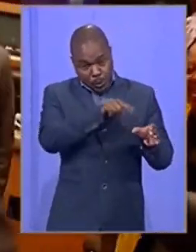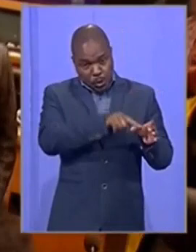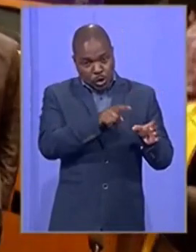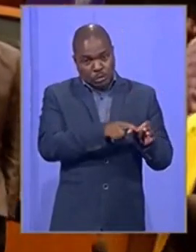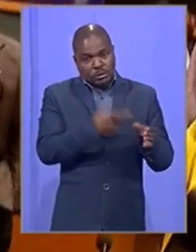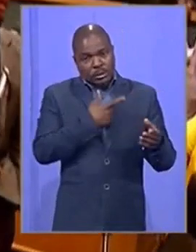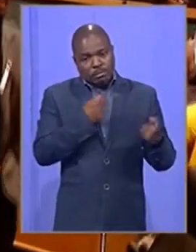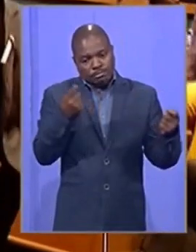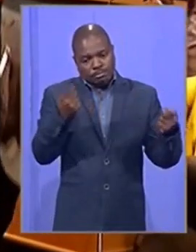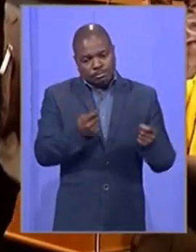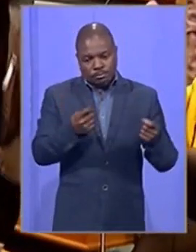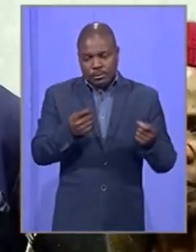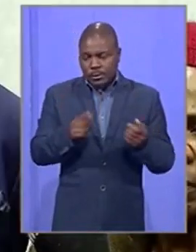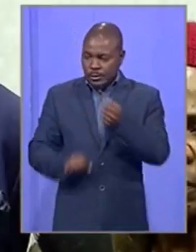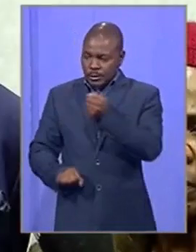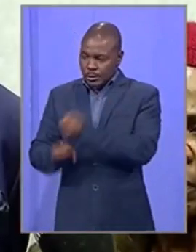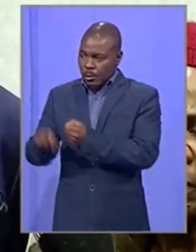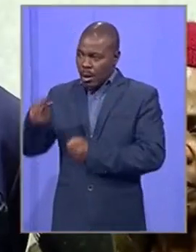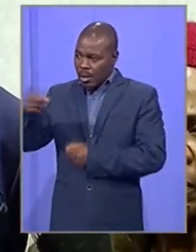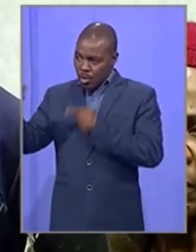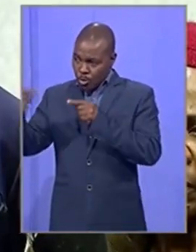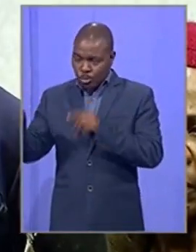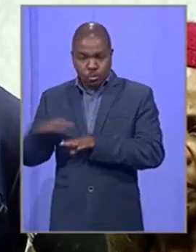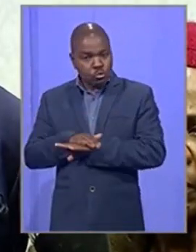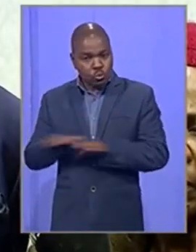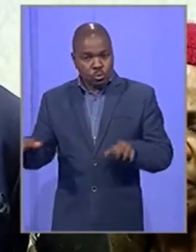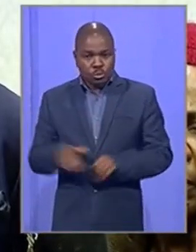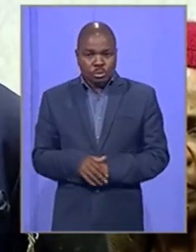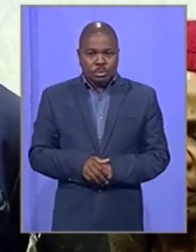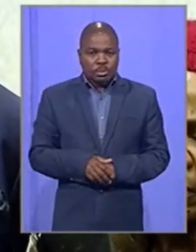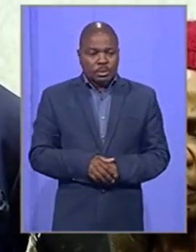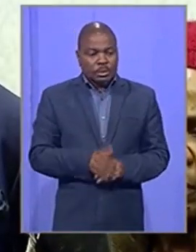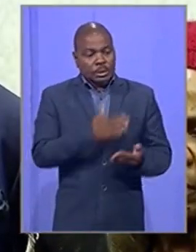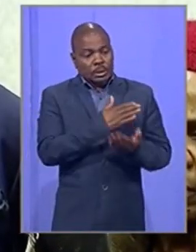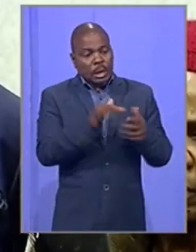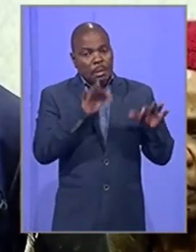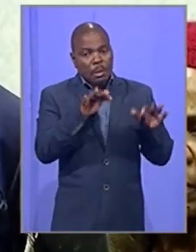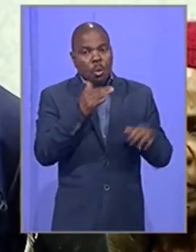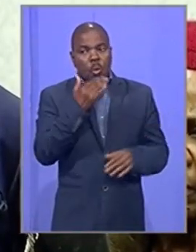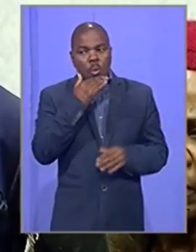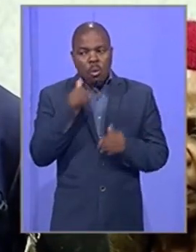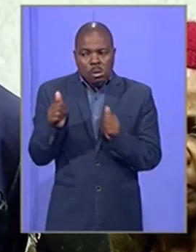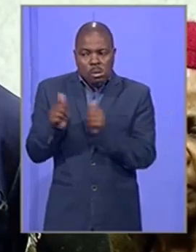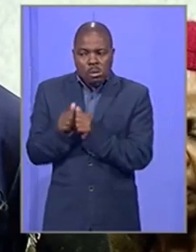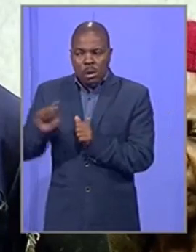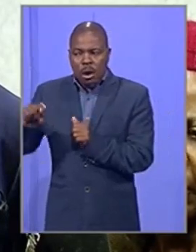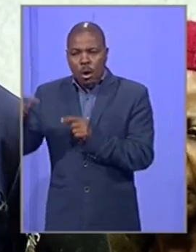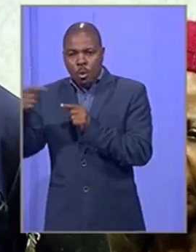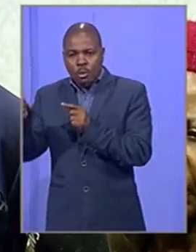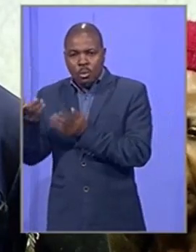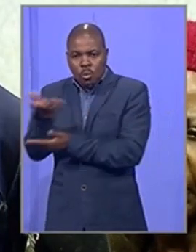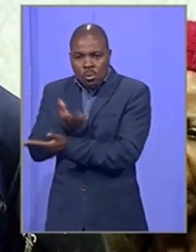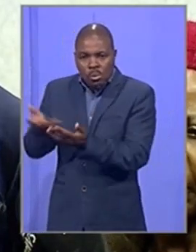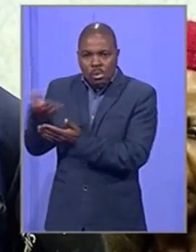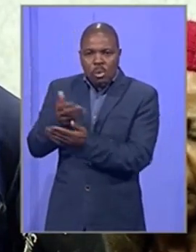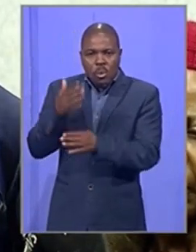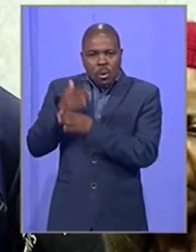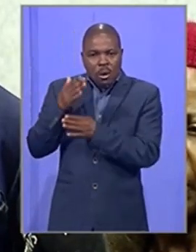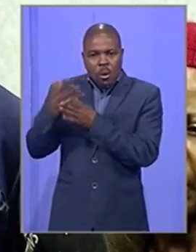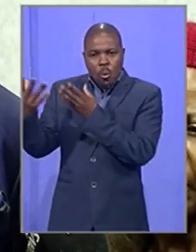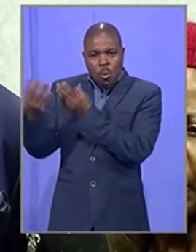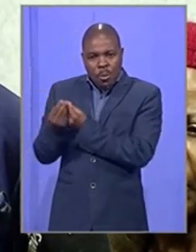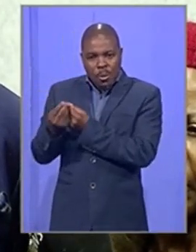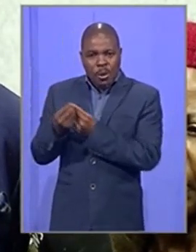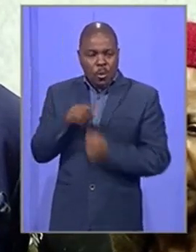go vouta le makokokganetso. There will be action against those who have collaborated with the opposition to undermine